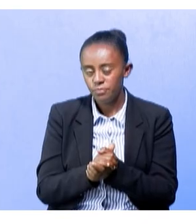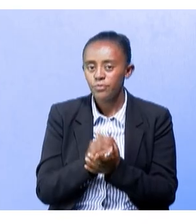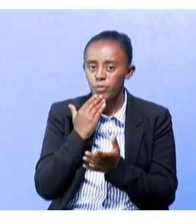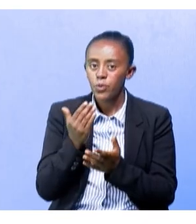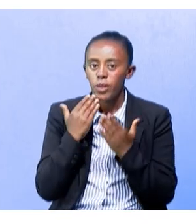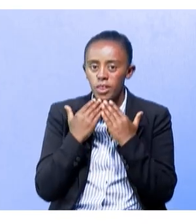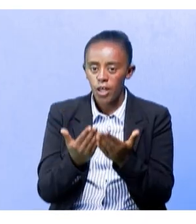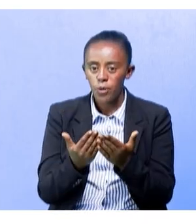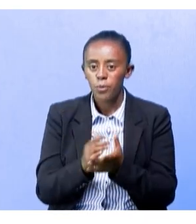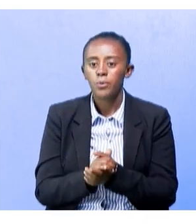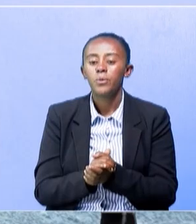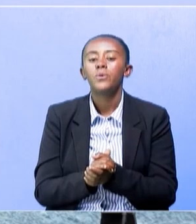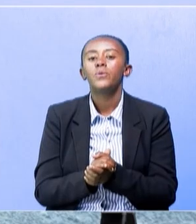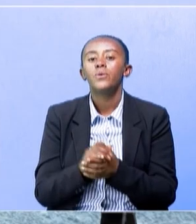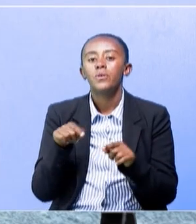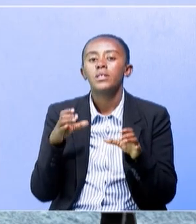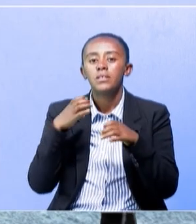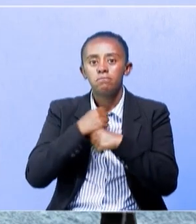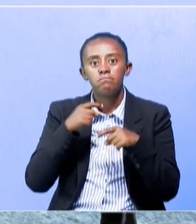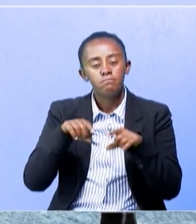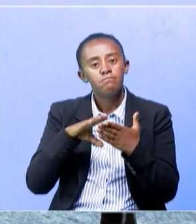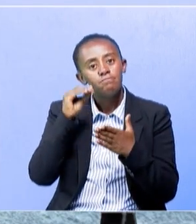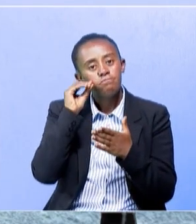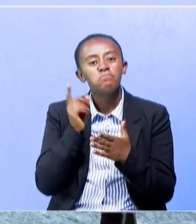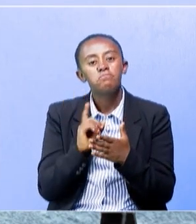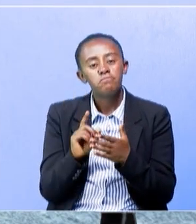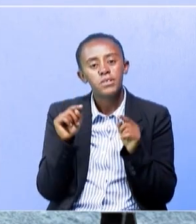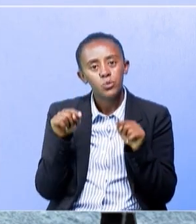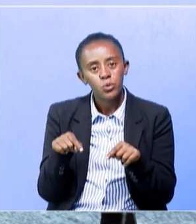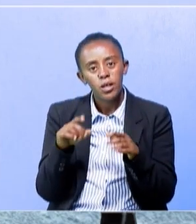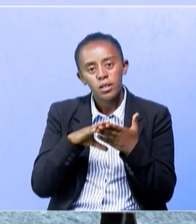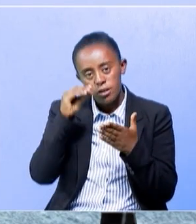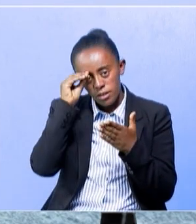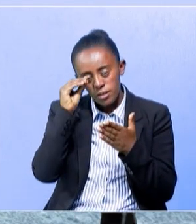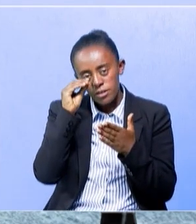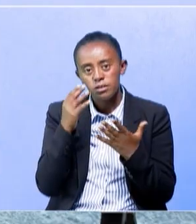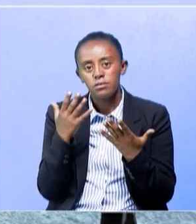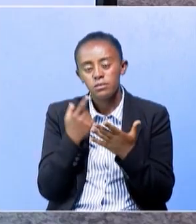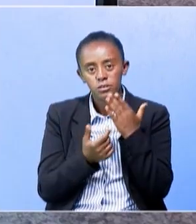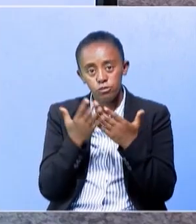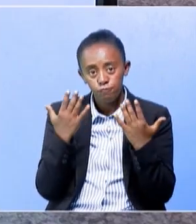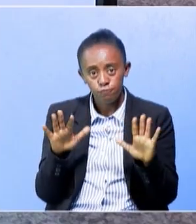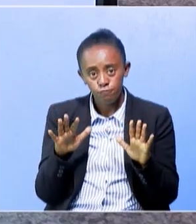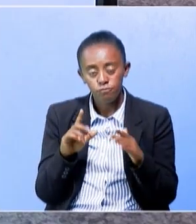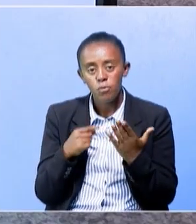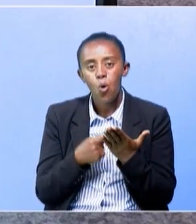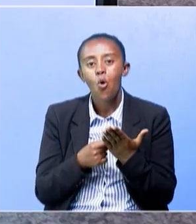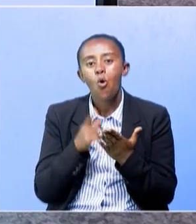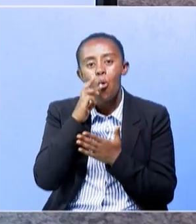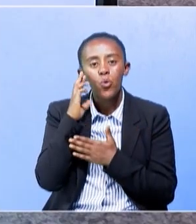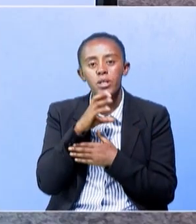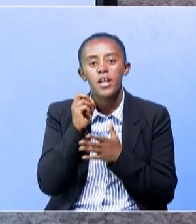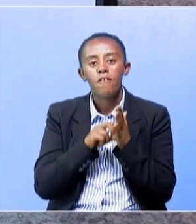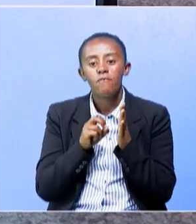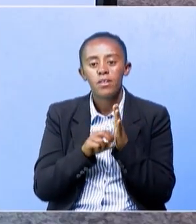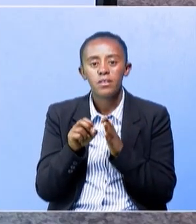Good, thank you very much. Let's summarize what we have learned today. Today, we've talked about a cause and